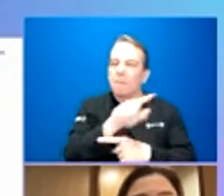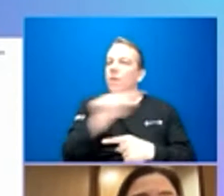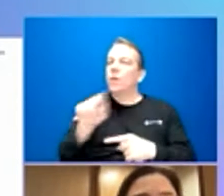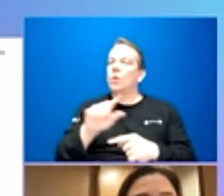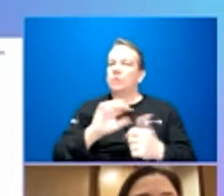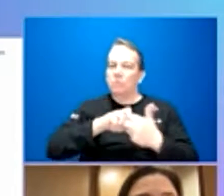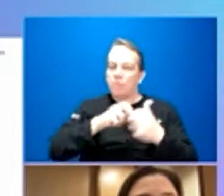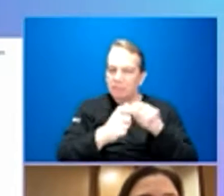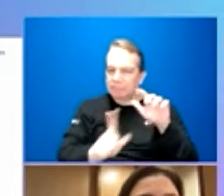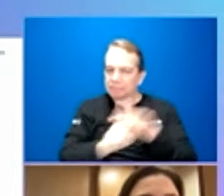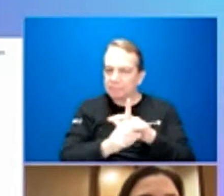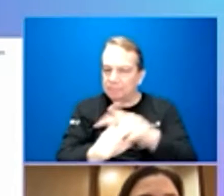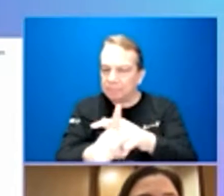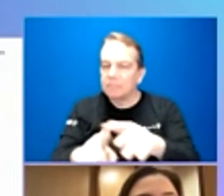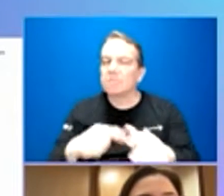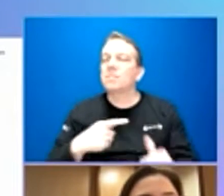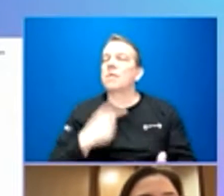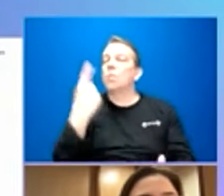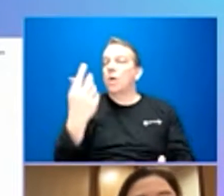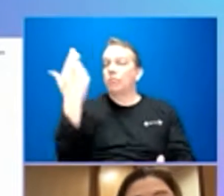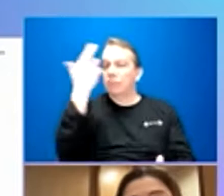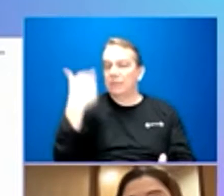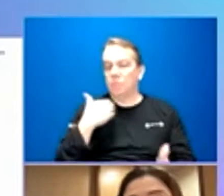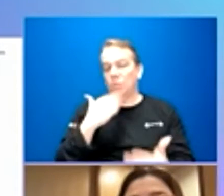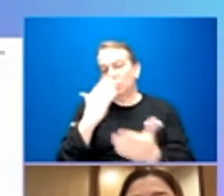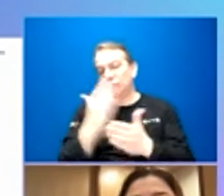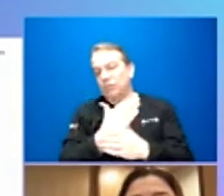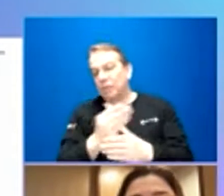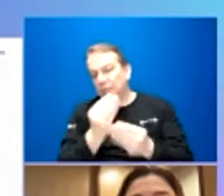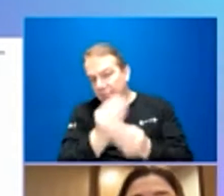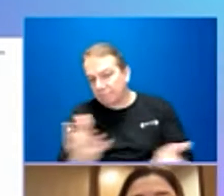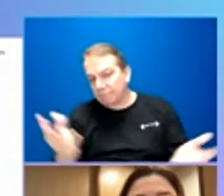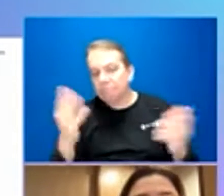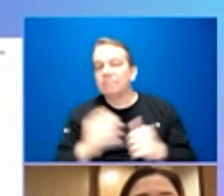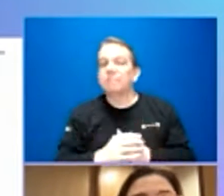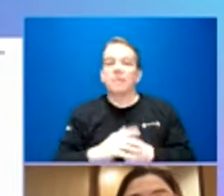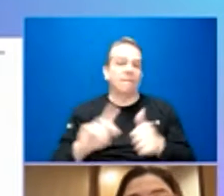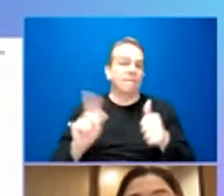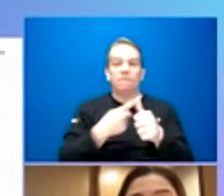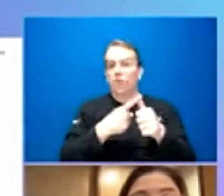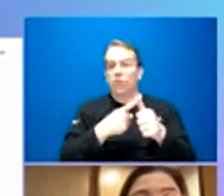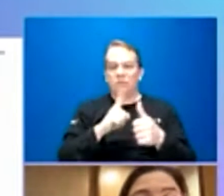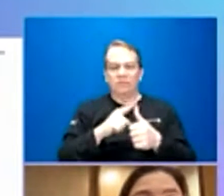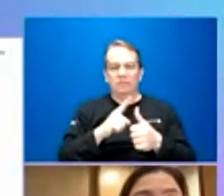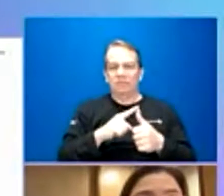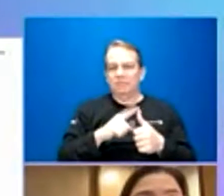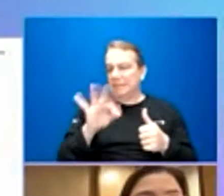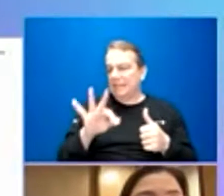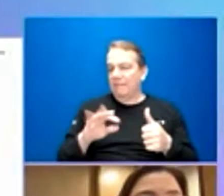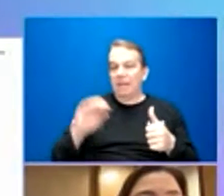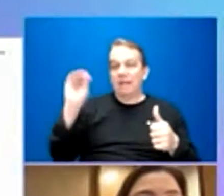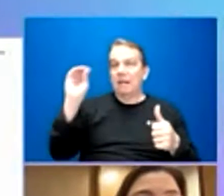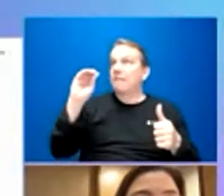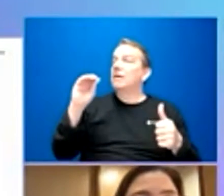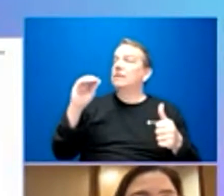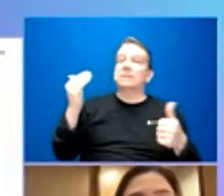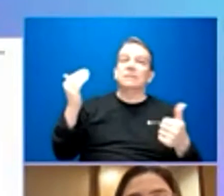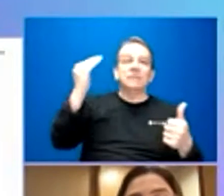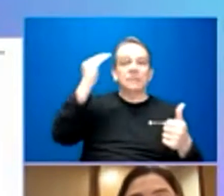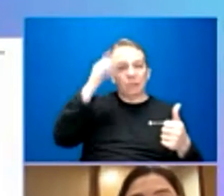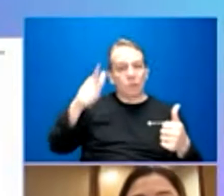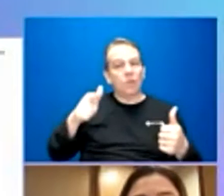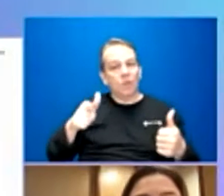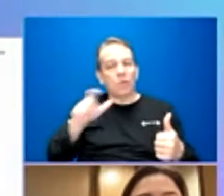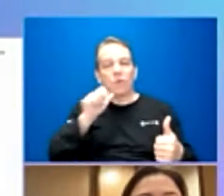reason that I wanted to share this information was twofold. So first of all, if none of it's new, I just hope that you feel reassured that you're